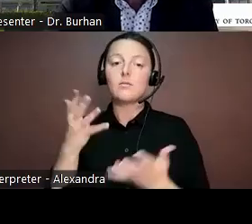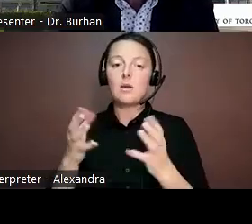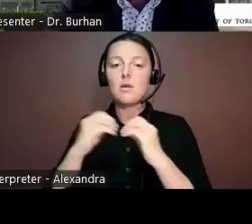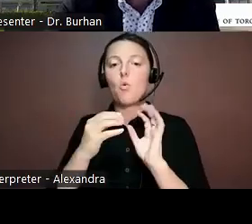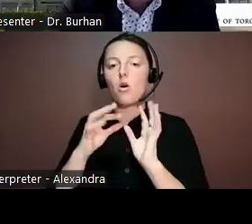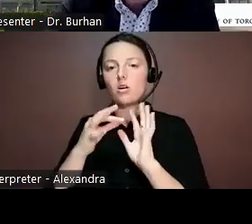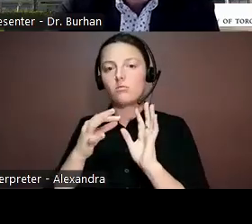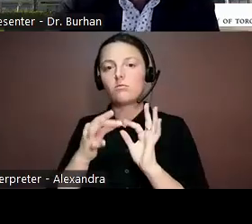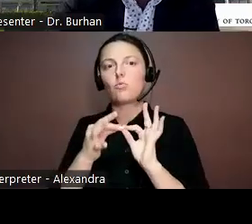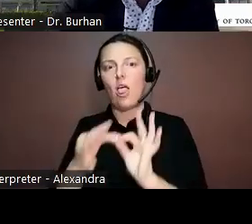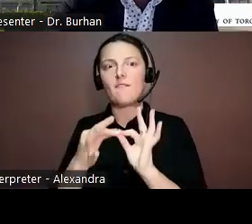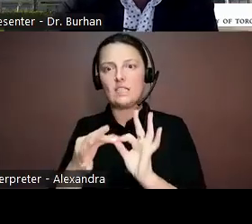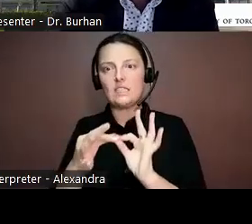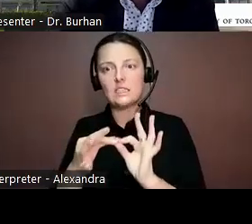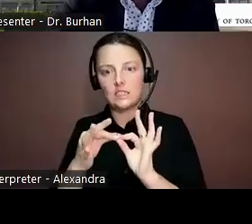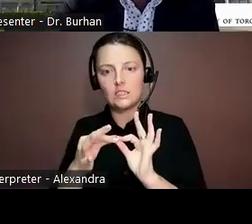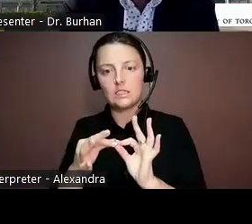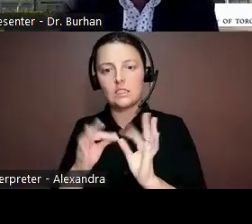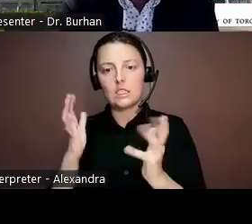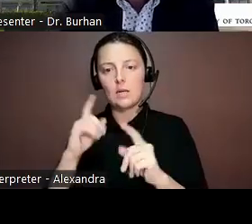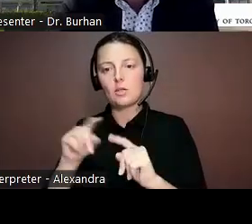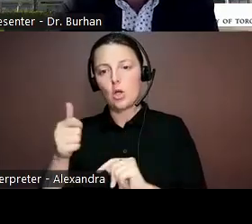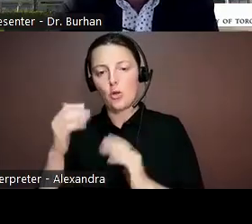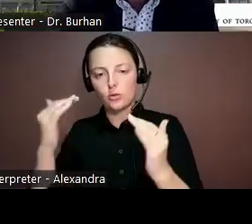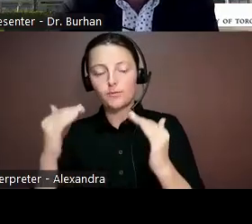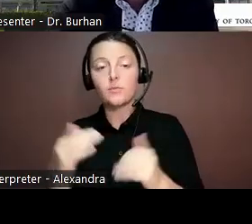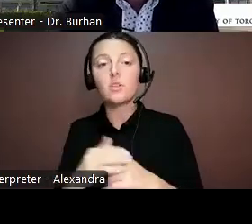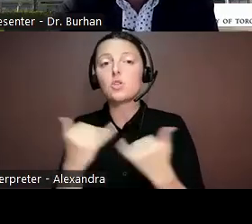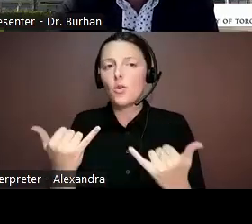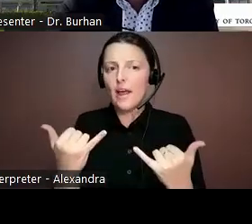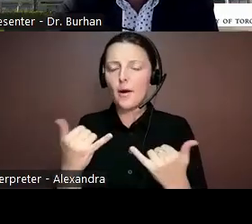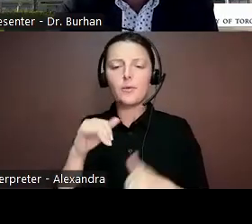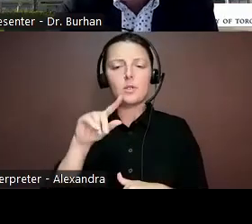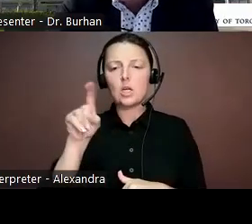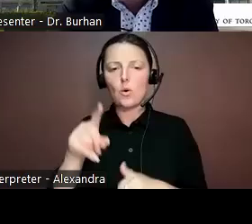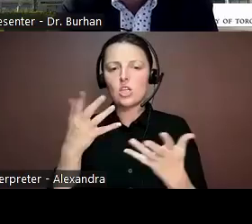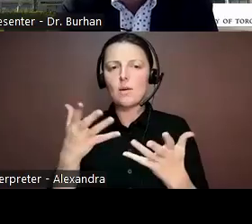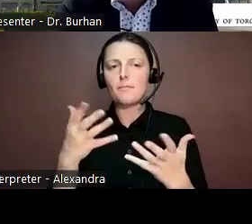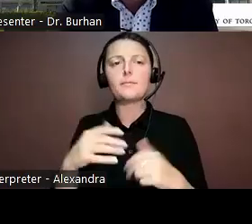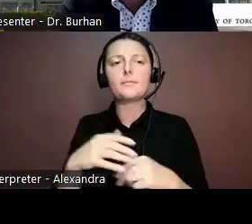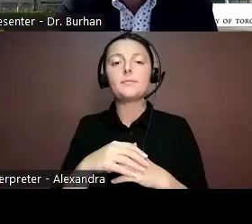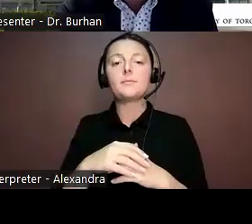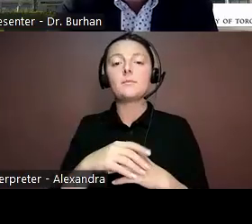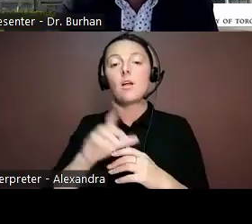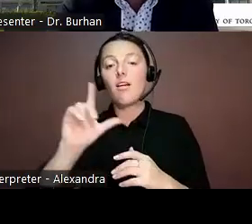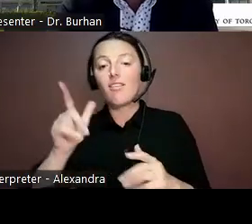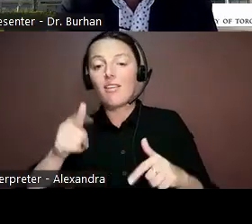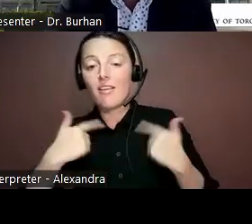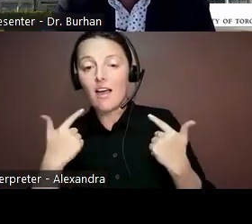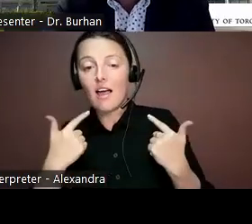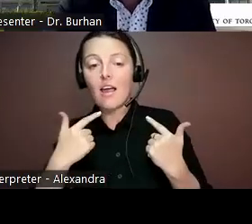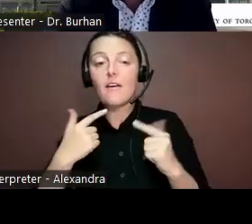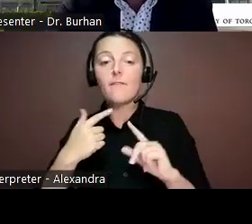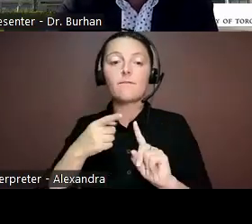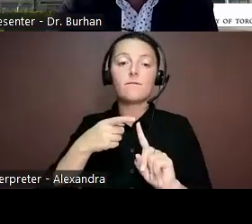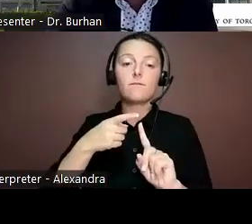where does this leave us? So depression in midlife versus late life, the question about the onset of depression, like are we talking about the same